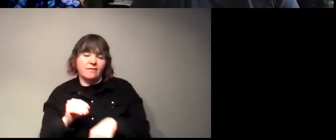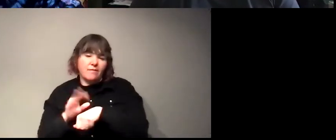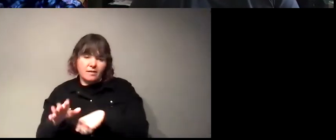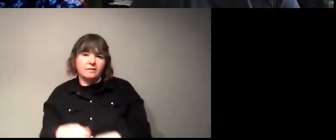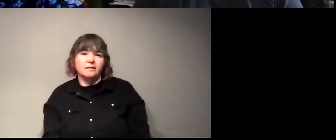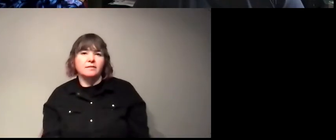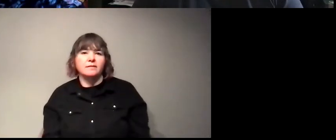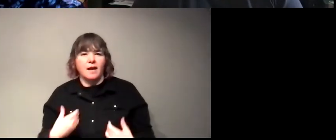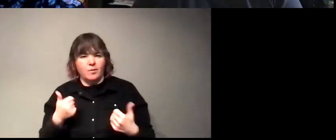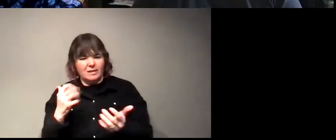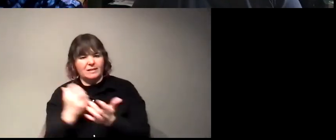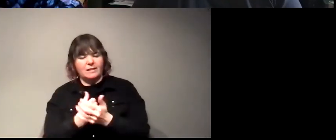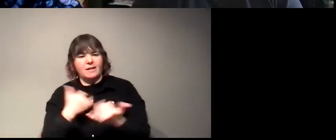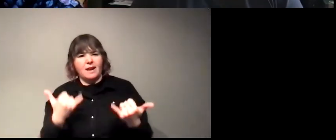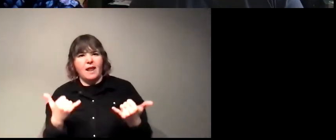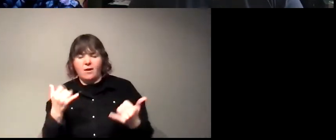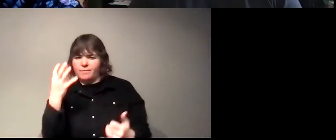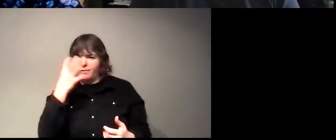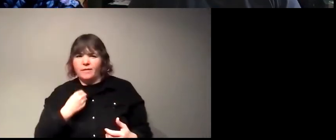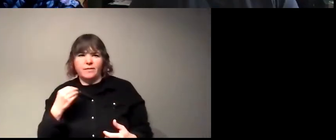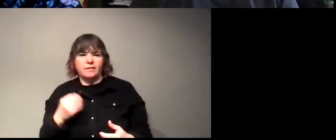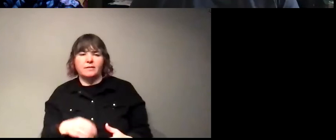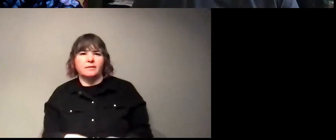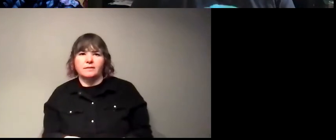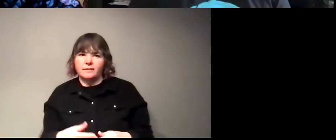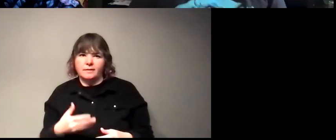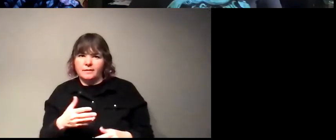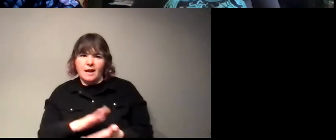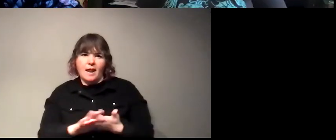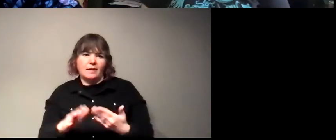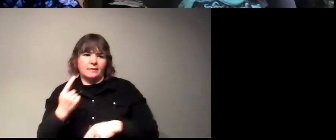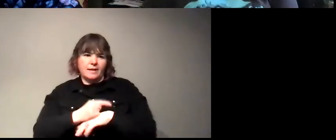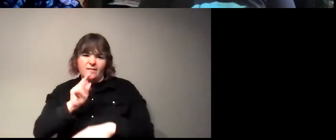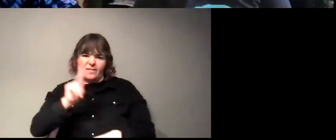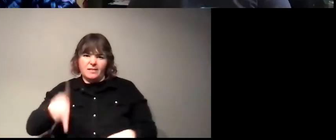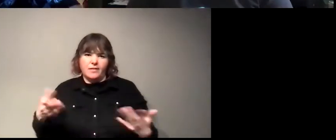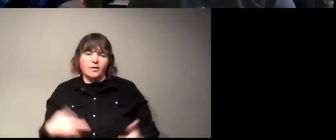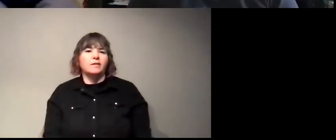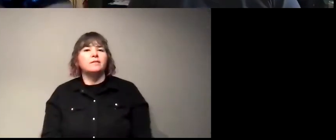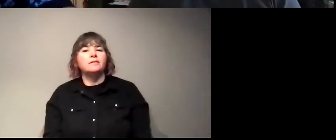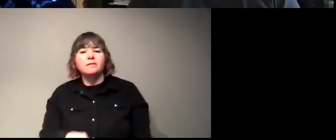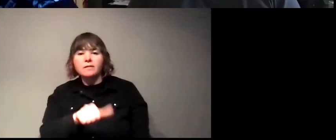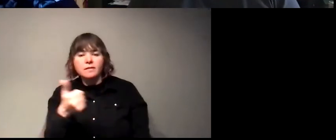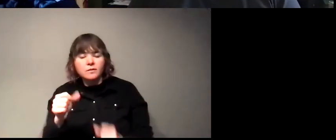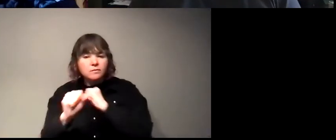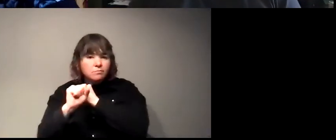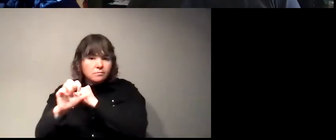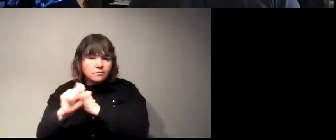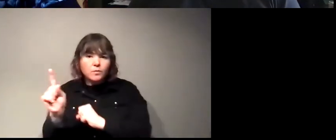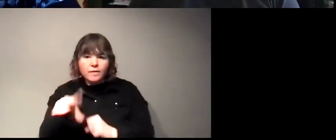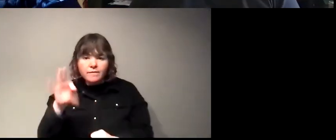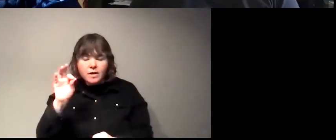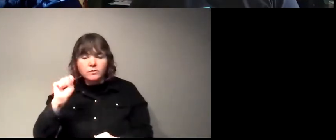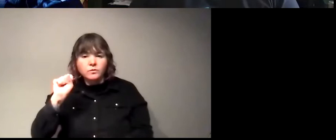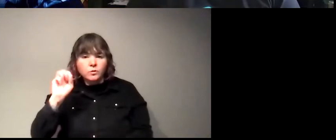going to try to take that advice right now because it's the sunny day we've had in a while up in Philadelphia. Is there anything else that you'd like to plug? Where can we find you on